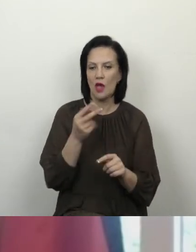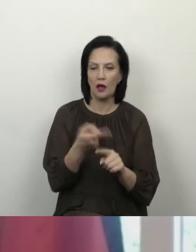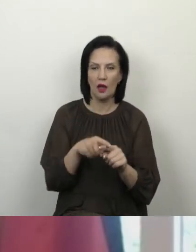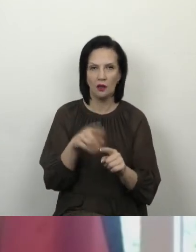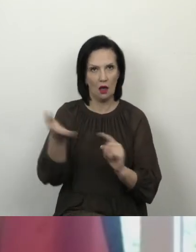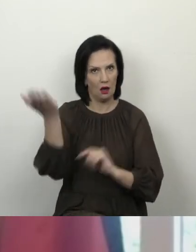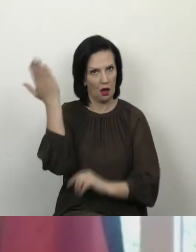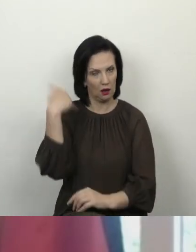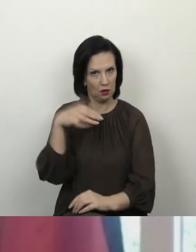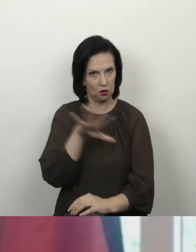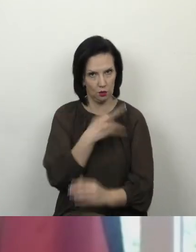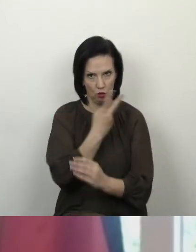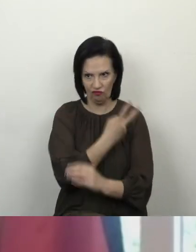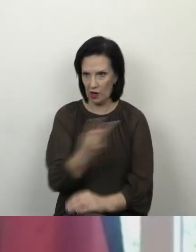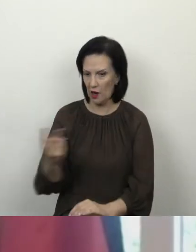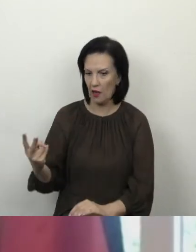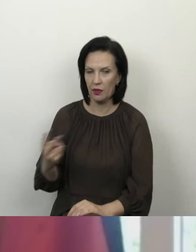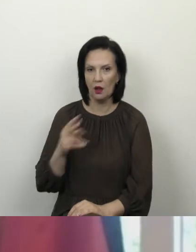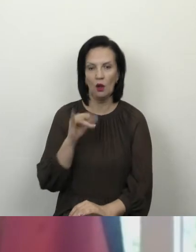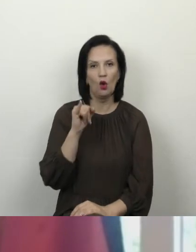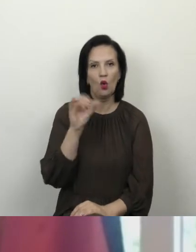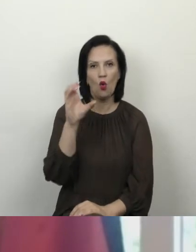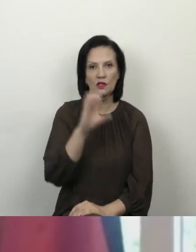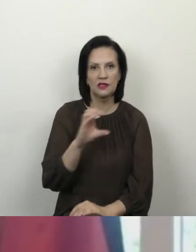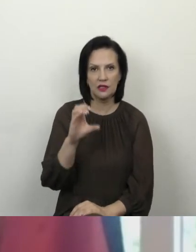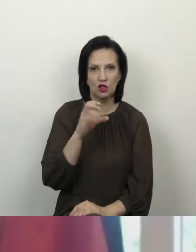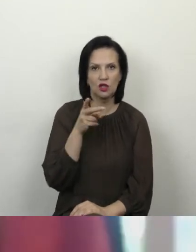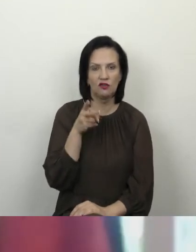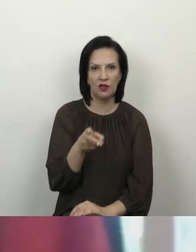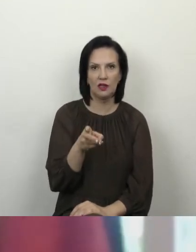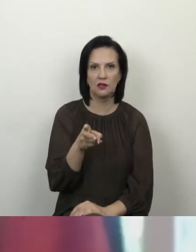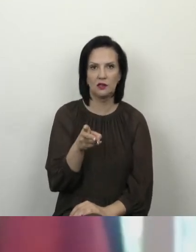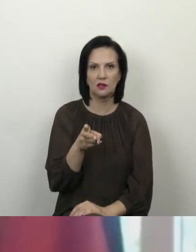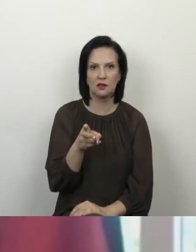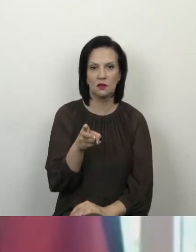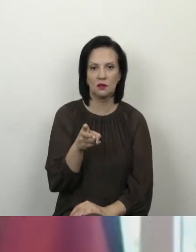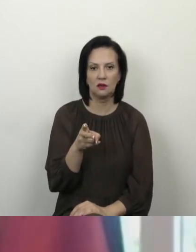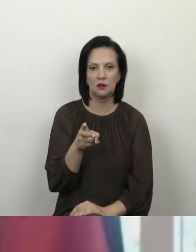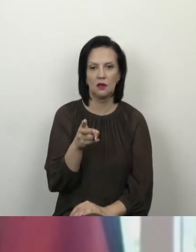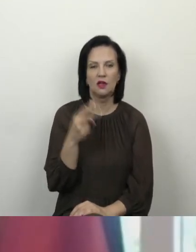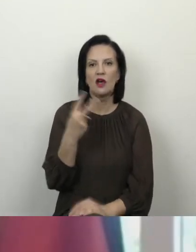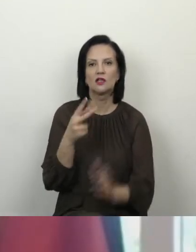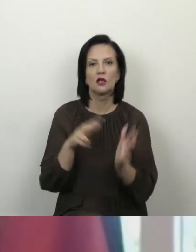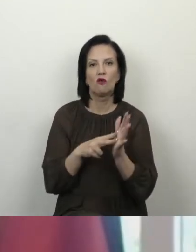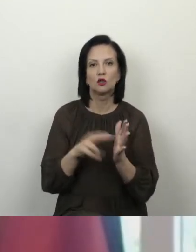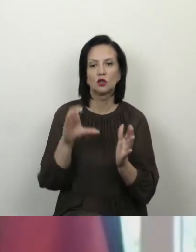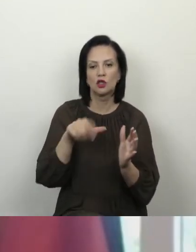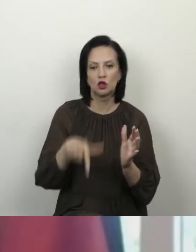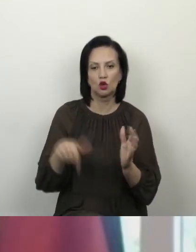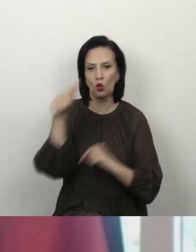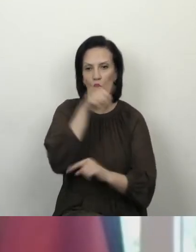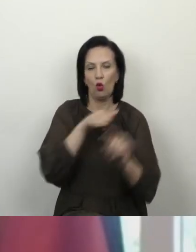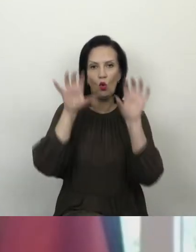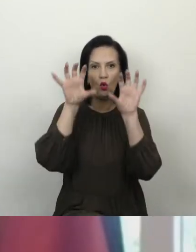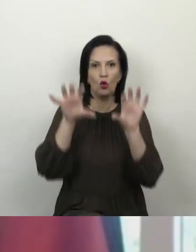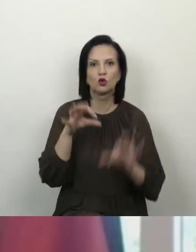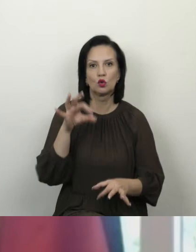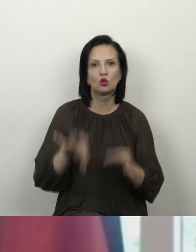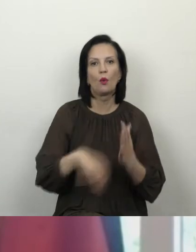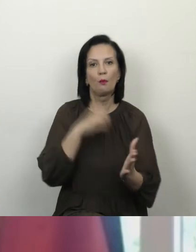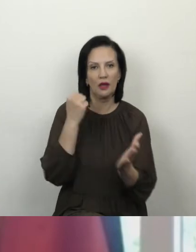On January the 28th this year, the Constitutional Court confirmed that the legislator